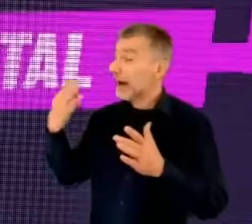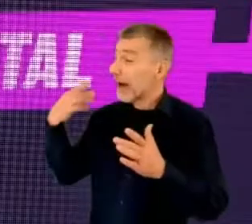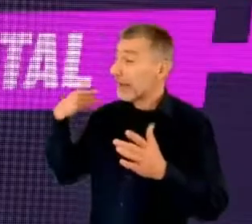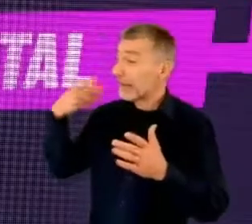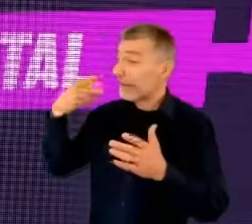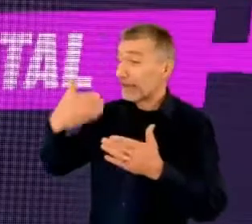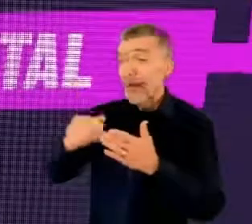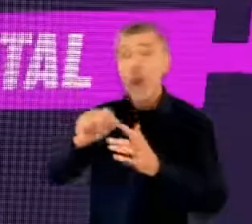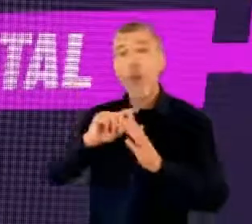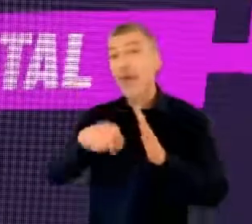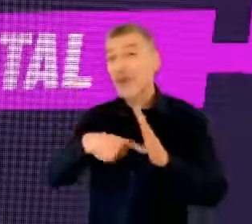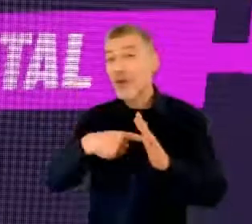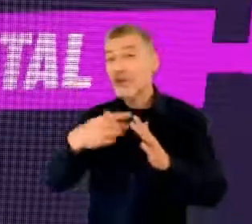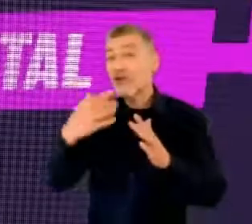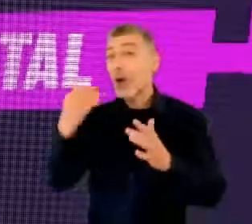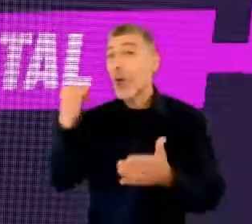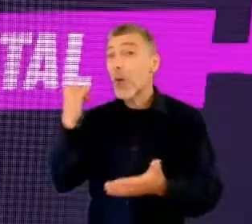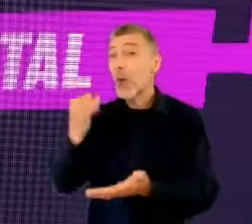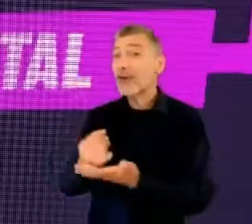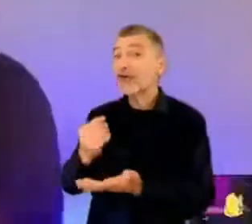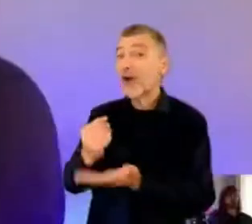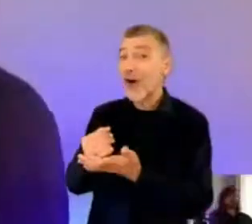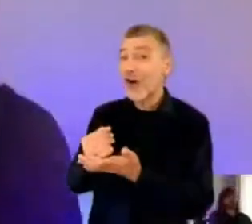and what you learned from it.